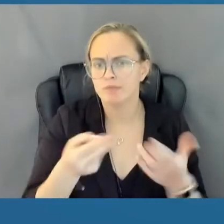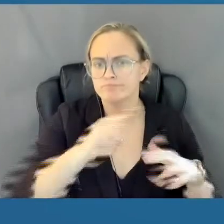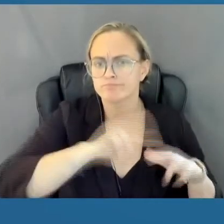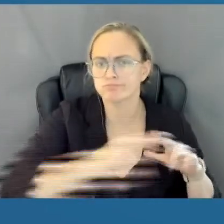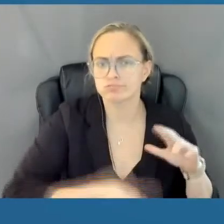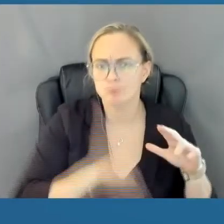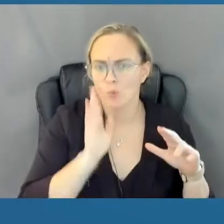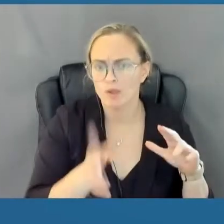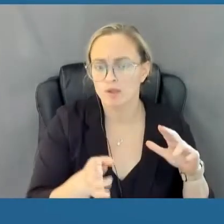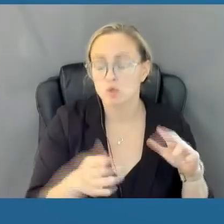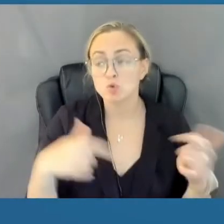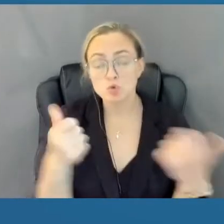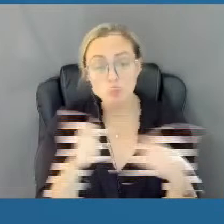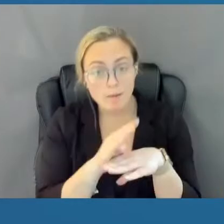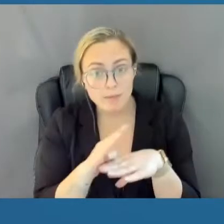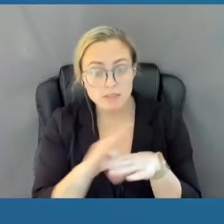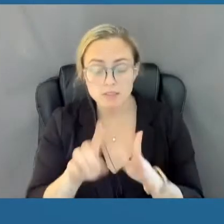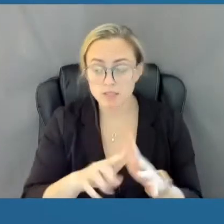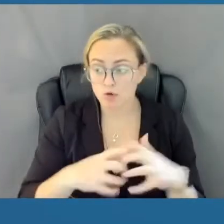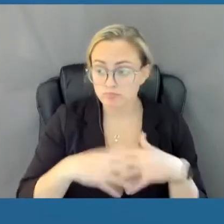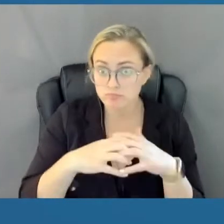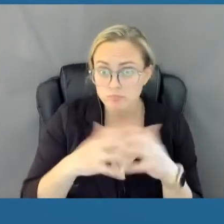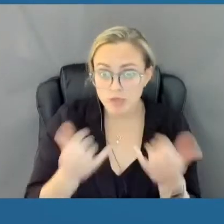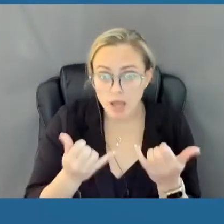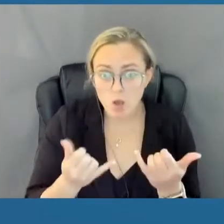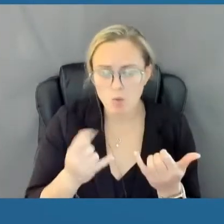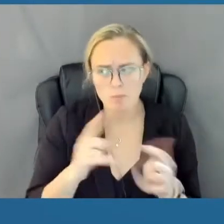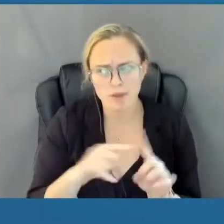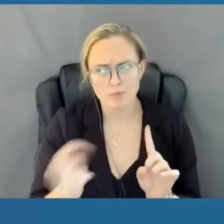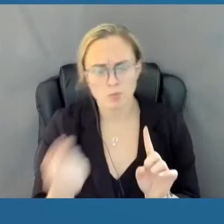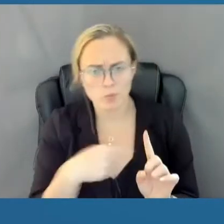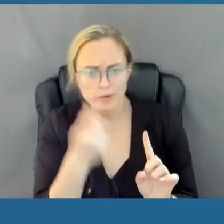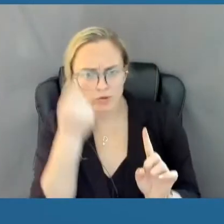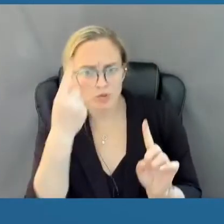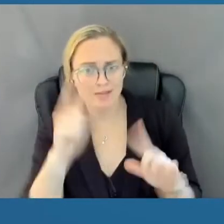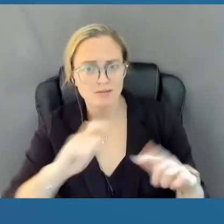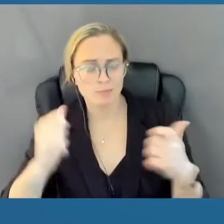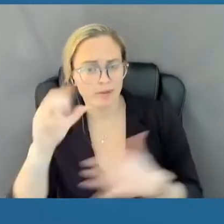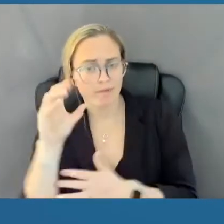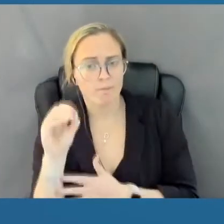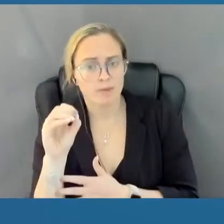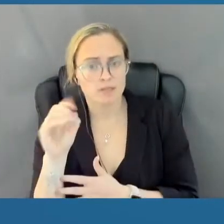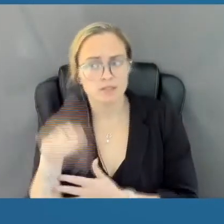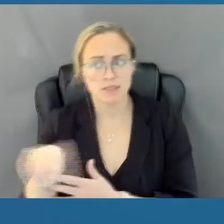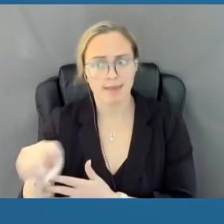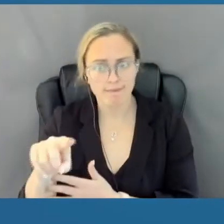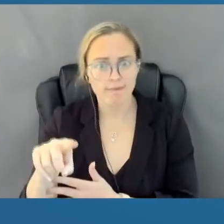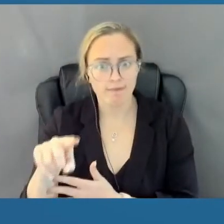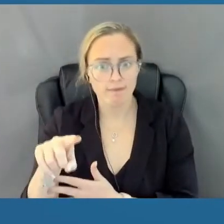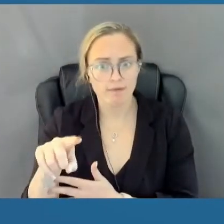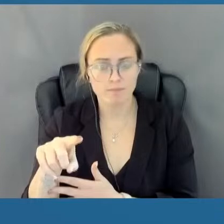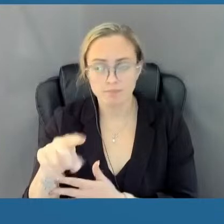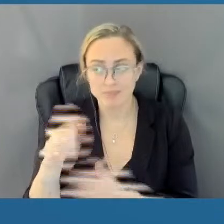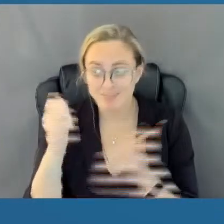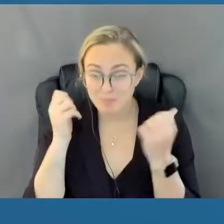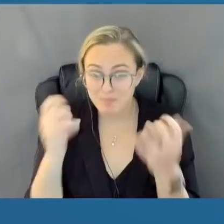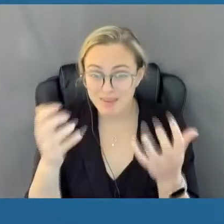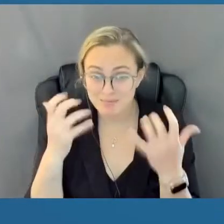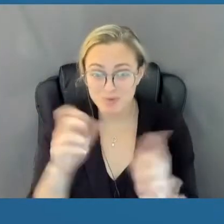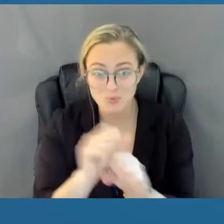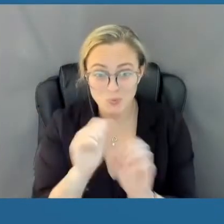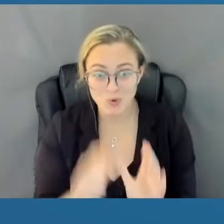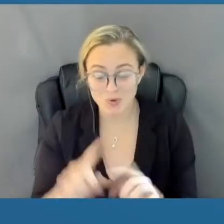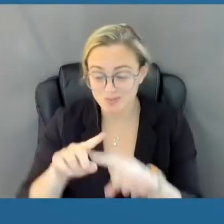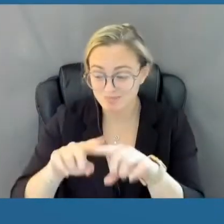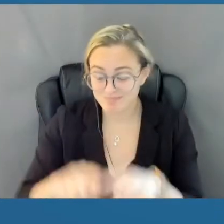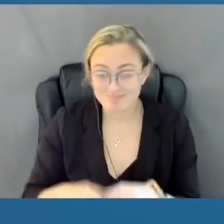businesses, the ones that are starting. And I think there's an understanding to these large employers that they have hundreds of employees that rely on